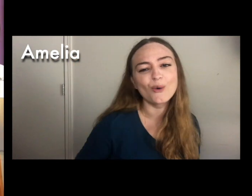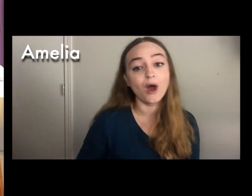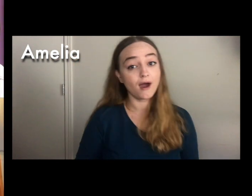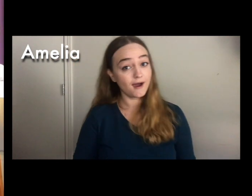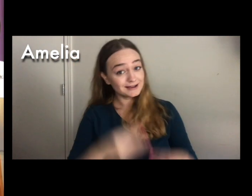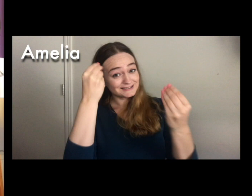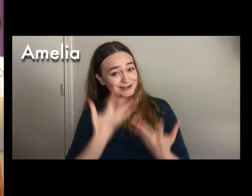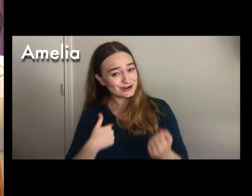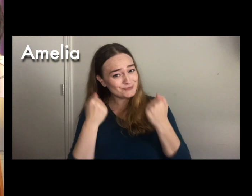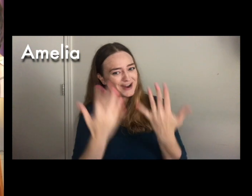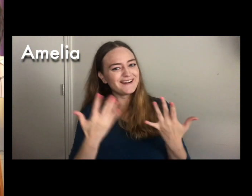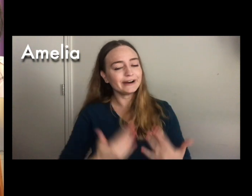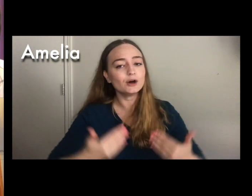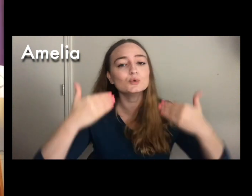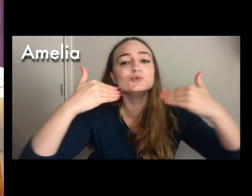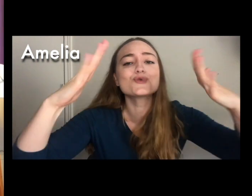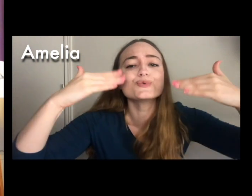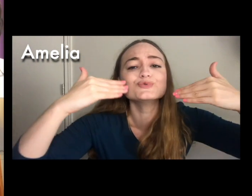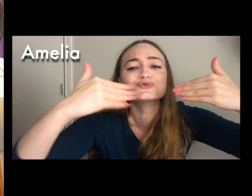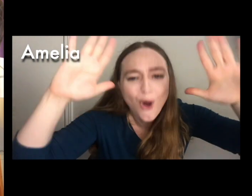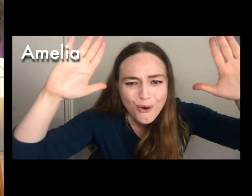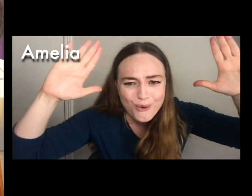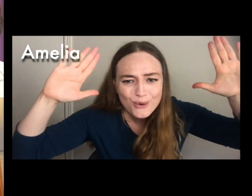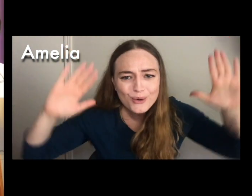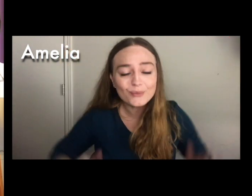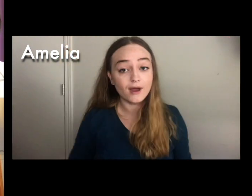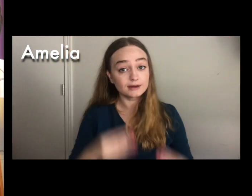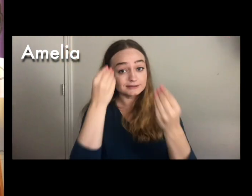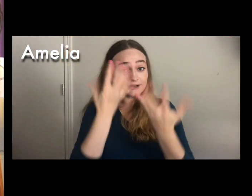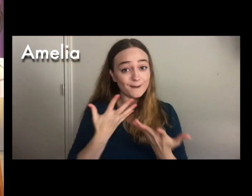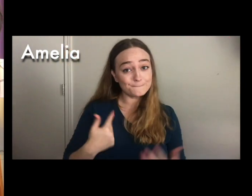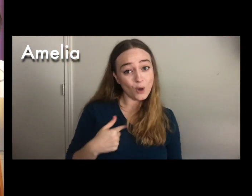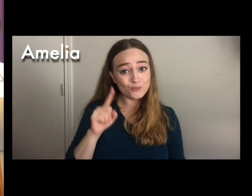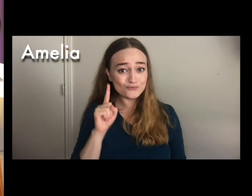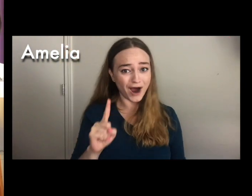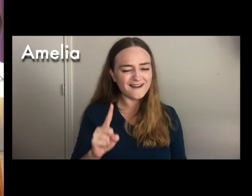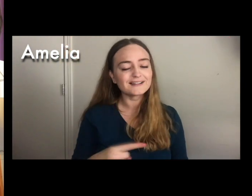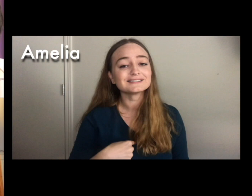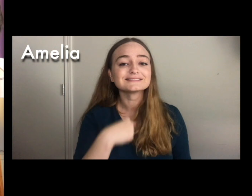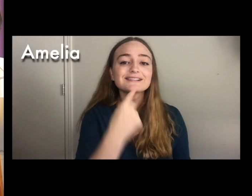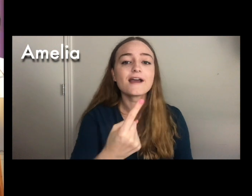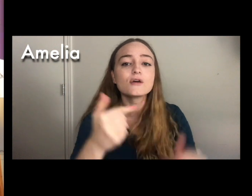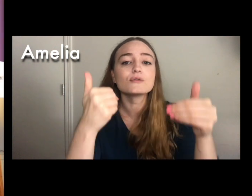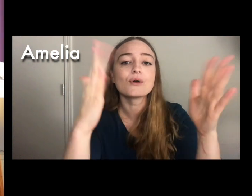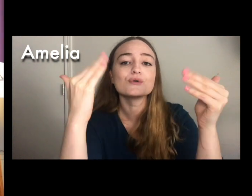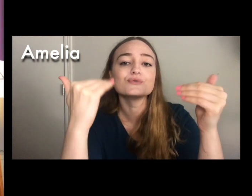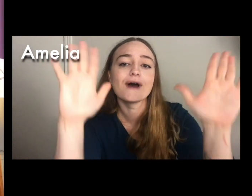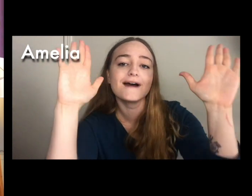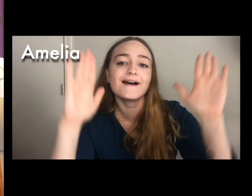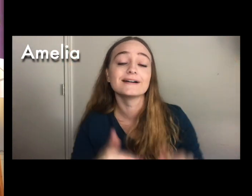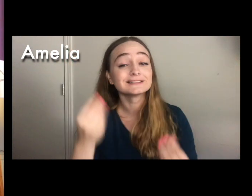I tell them die. They tell me wait and I tell them die. They tell me wait and I tell